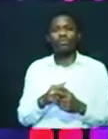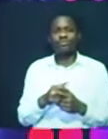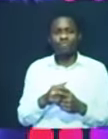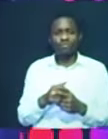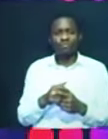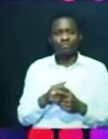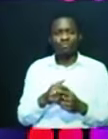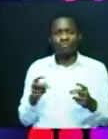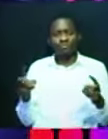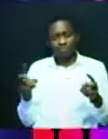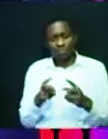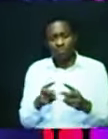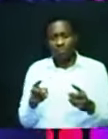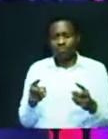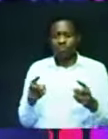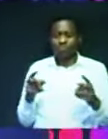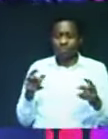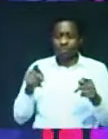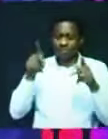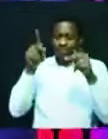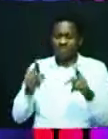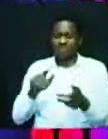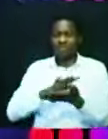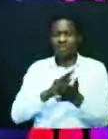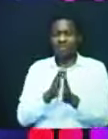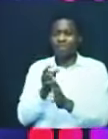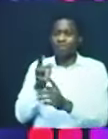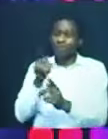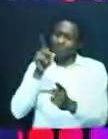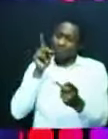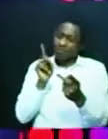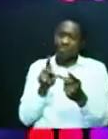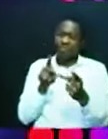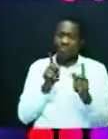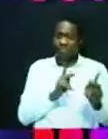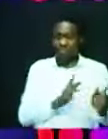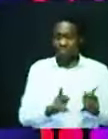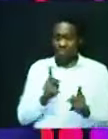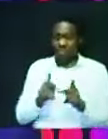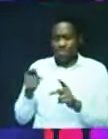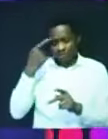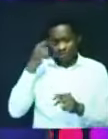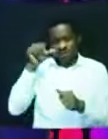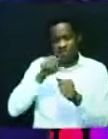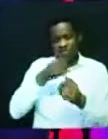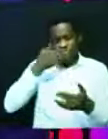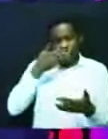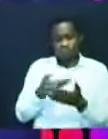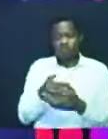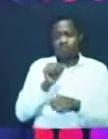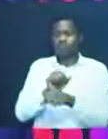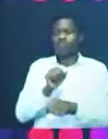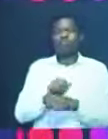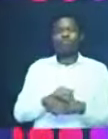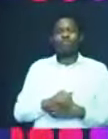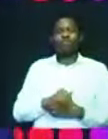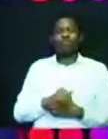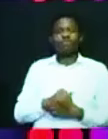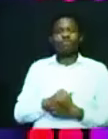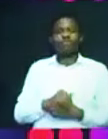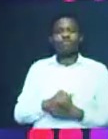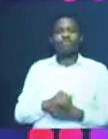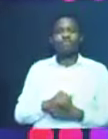enetene ni mu yen na onyankopon nipa ayepa wasiesie no kra amanyuma panyina. But verse 15 is a